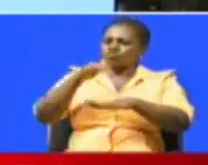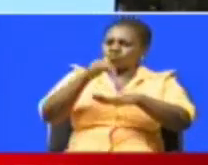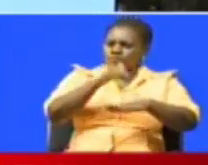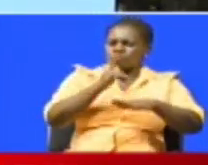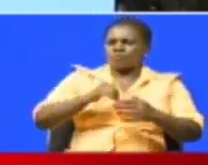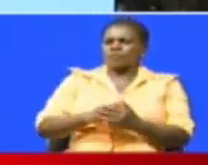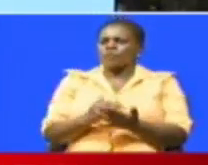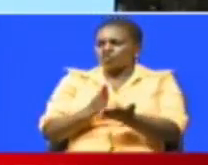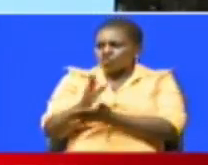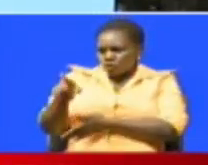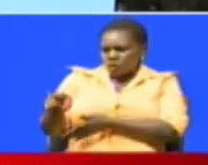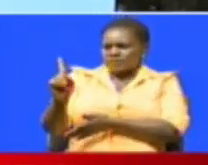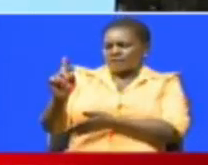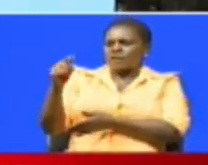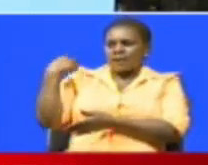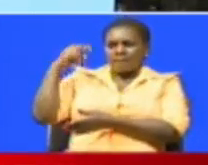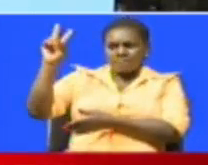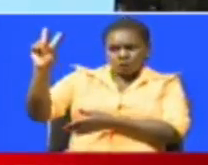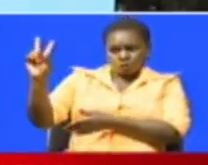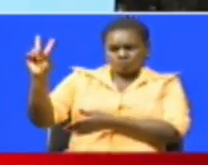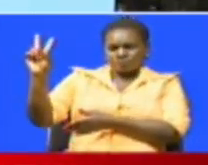you. Secondly,